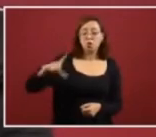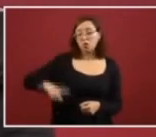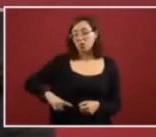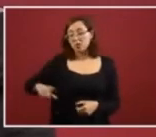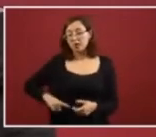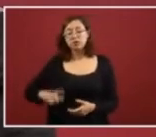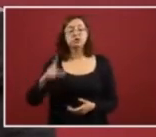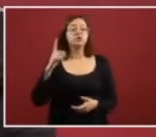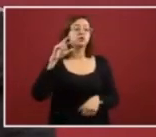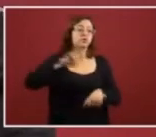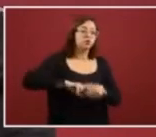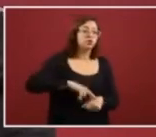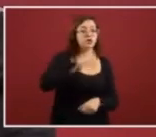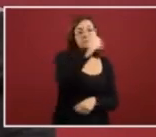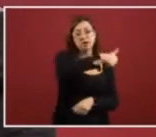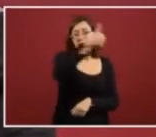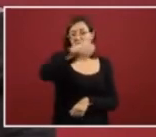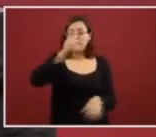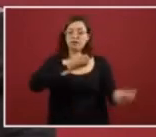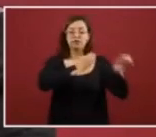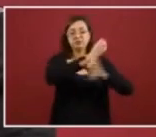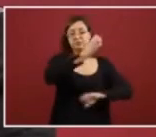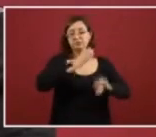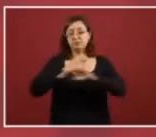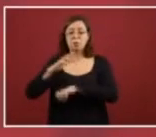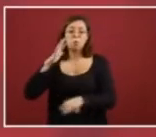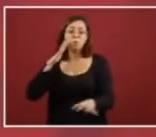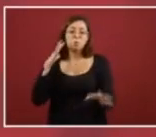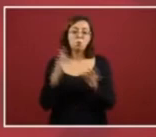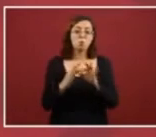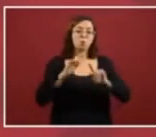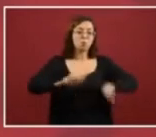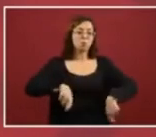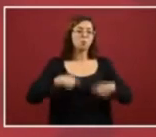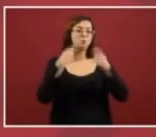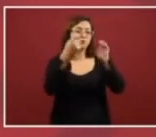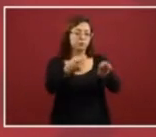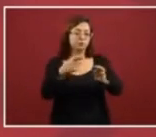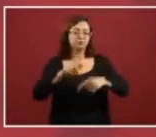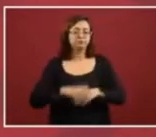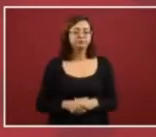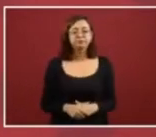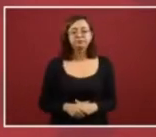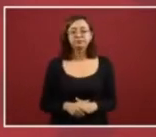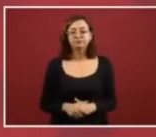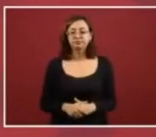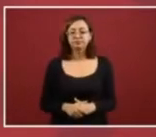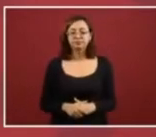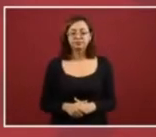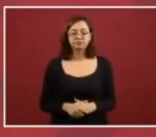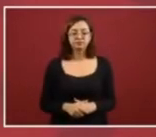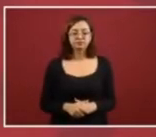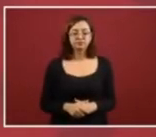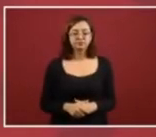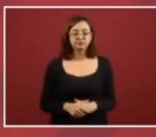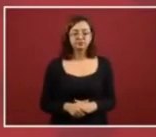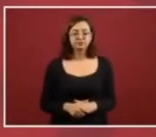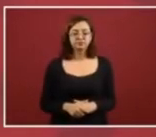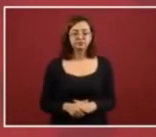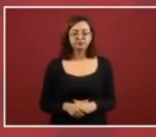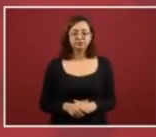state. Y en el caso